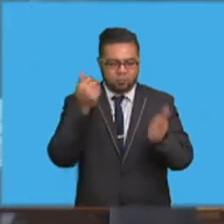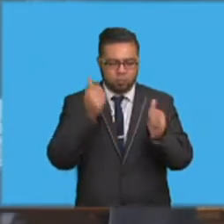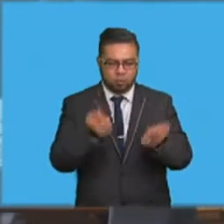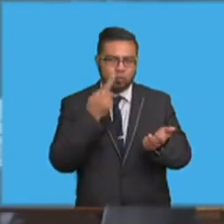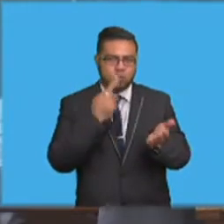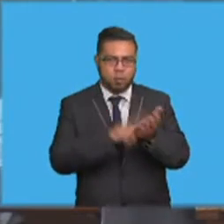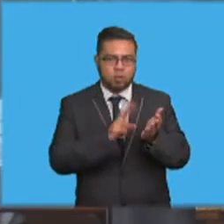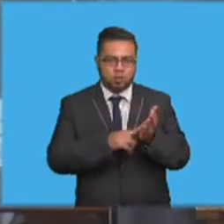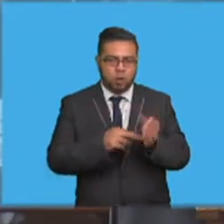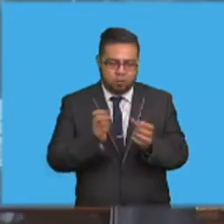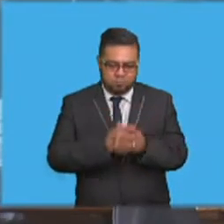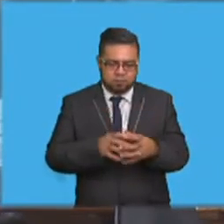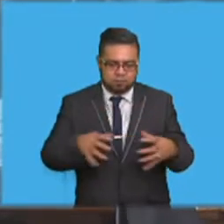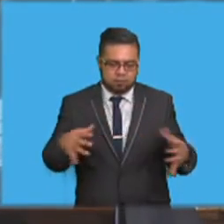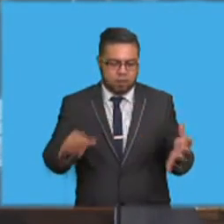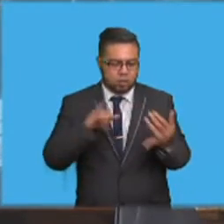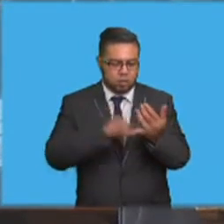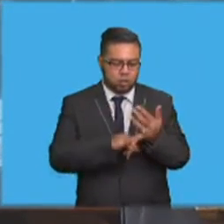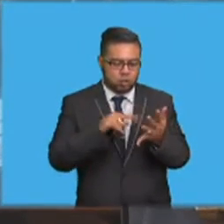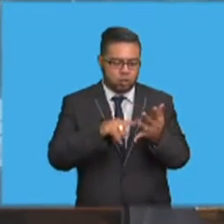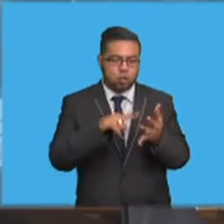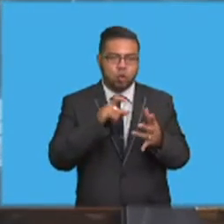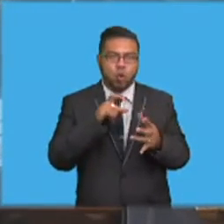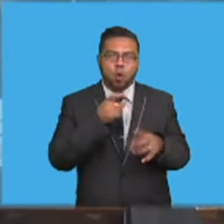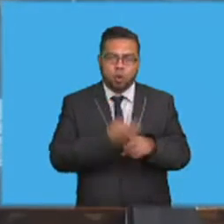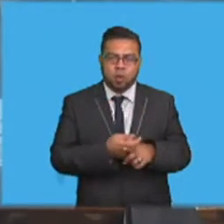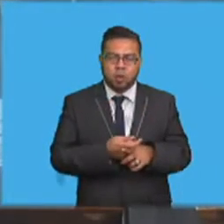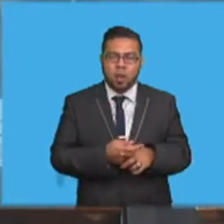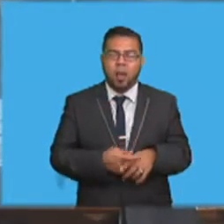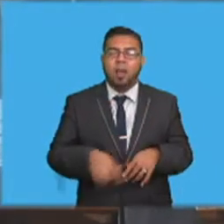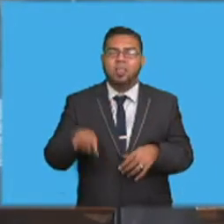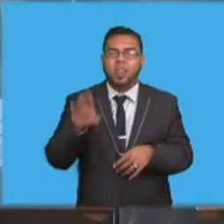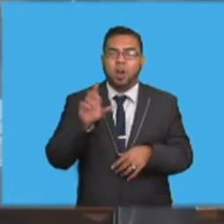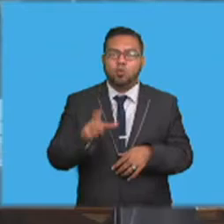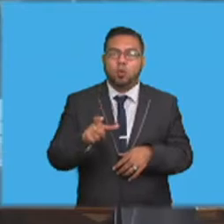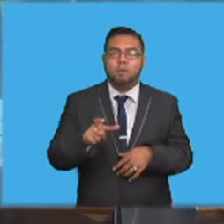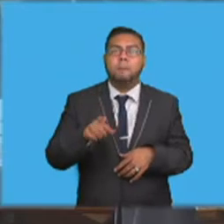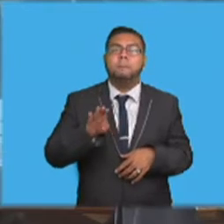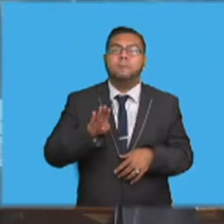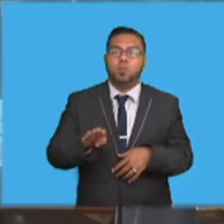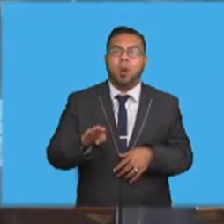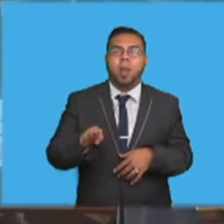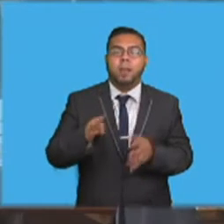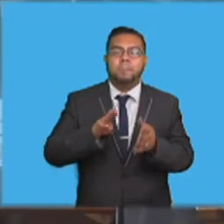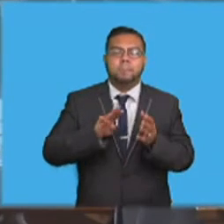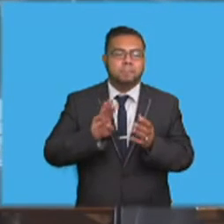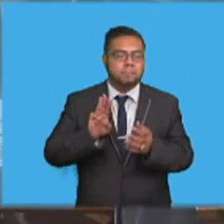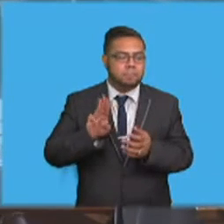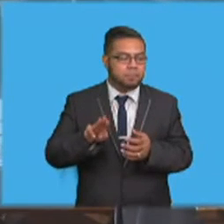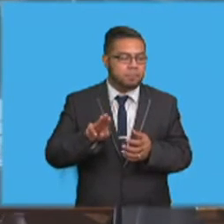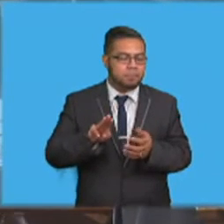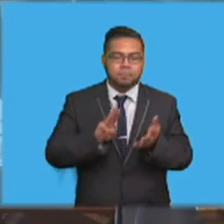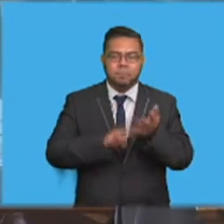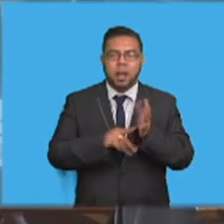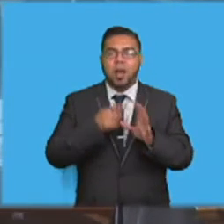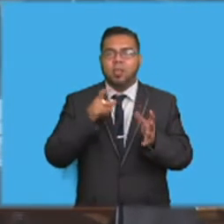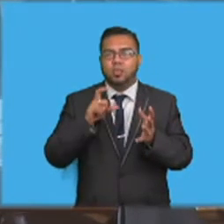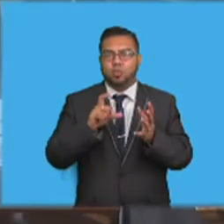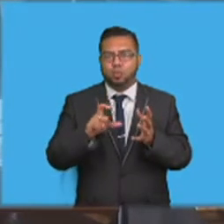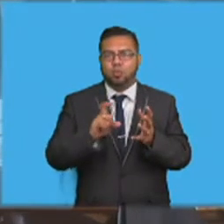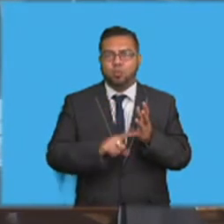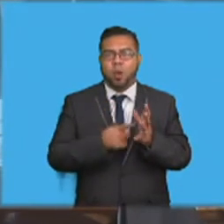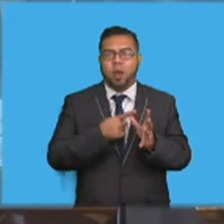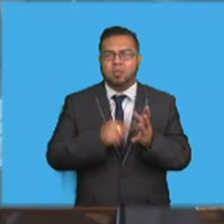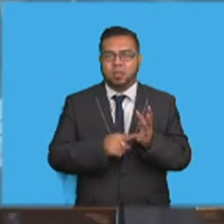stock from Lombebiti, Kandavu, the Konrove, Mbua and Maduata. The issue there is that they are asking when they